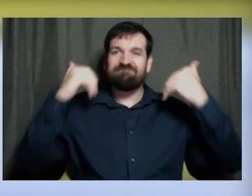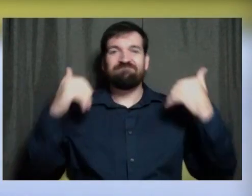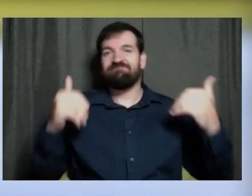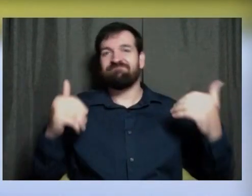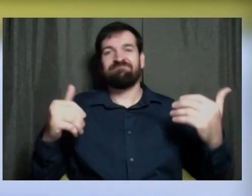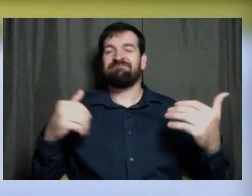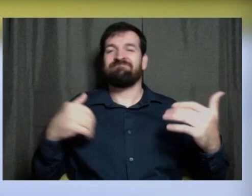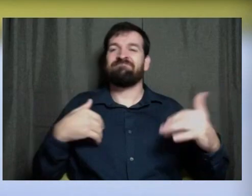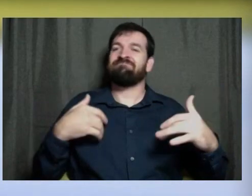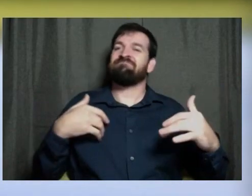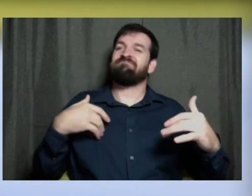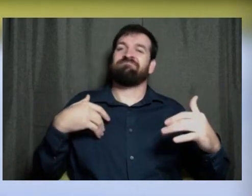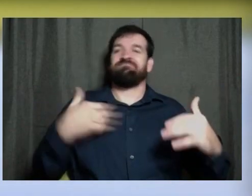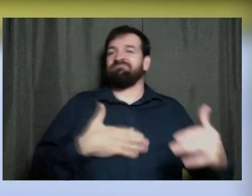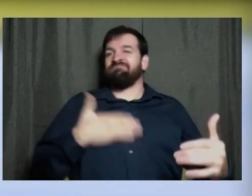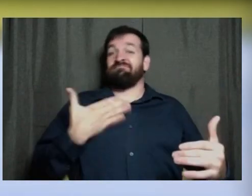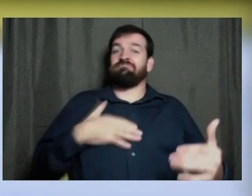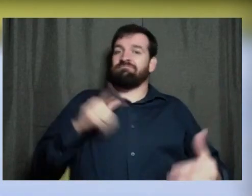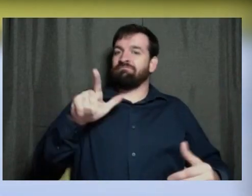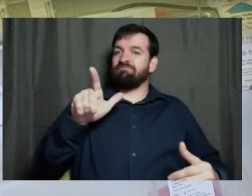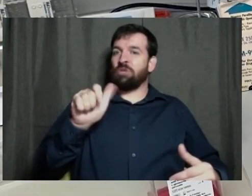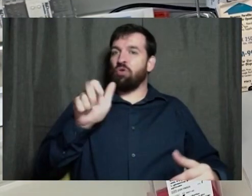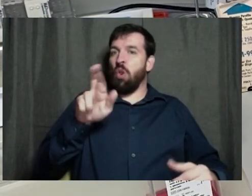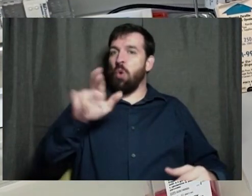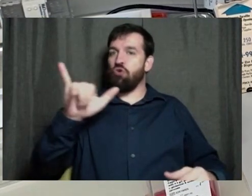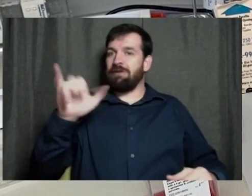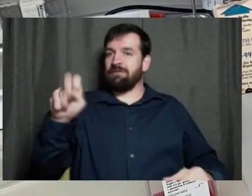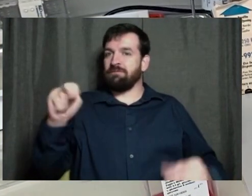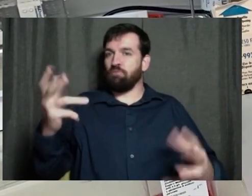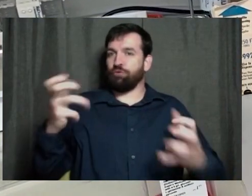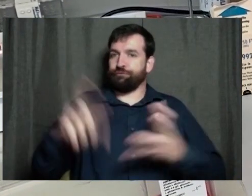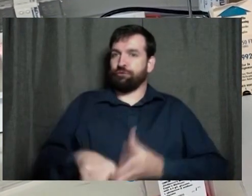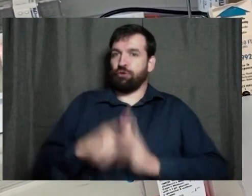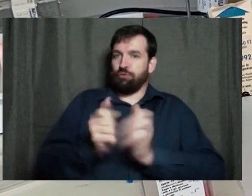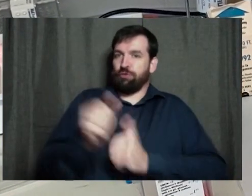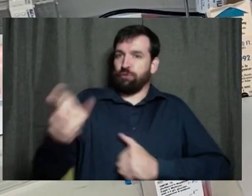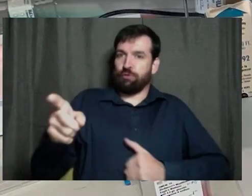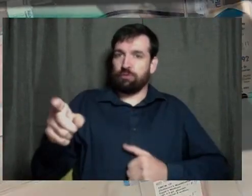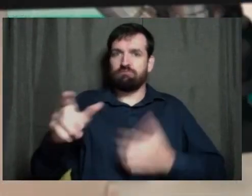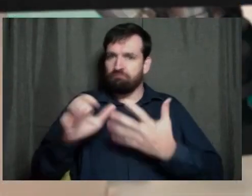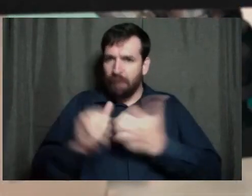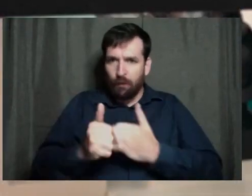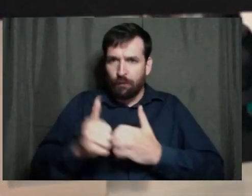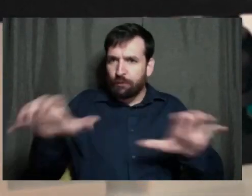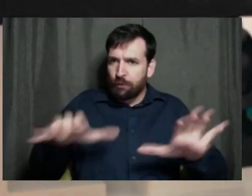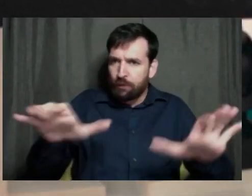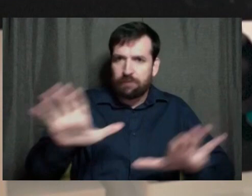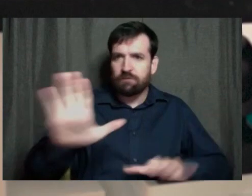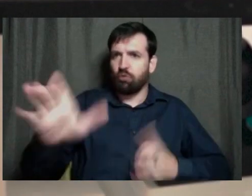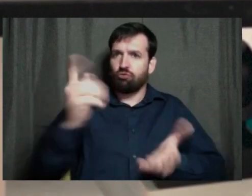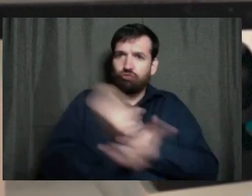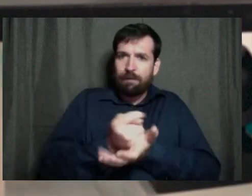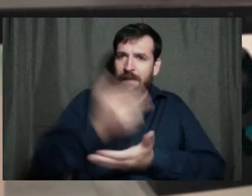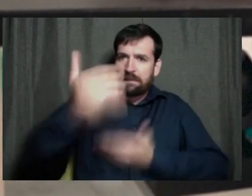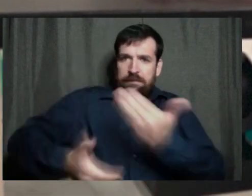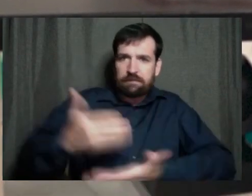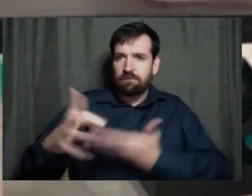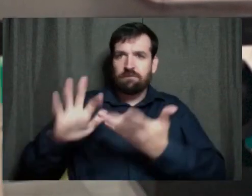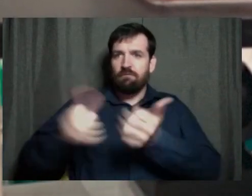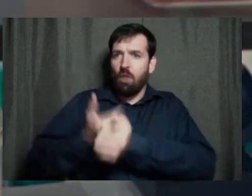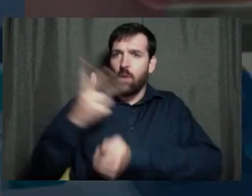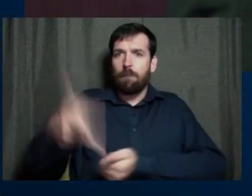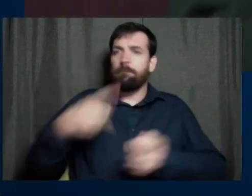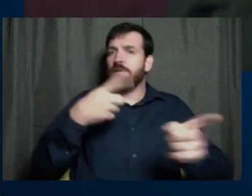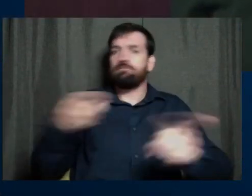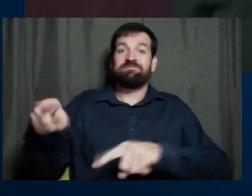of everything. Lauren, I do want to start with you first. How are you doing now? Where are you with your treatments and follow-ups?